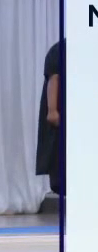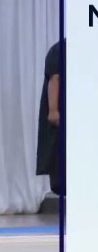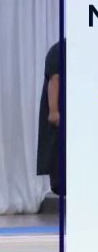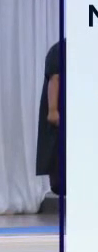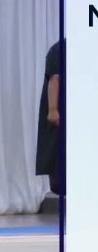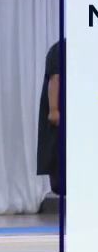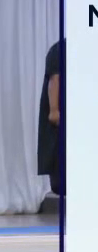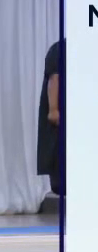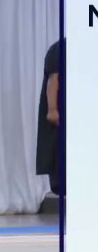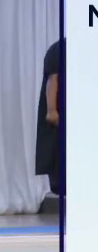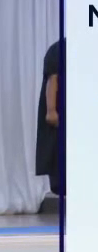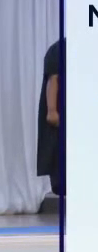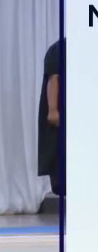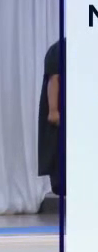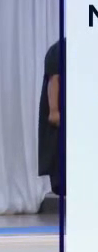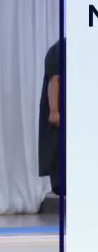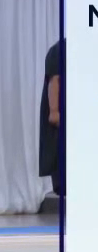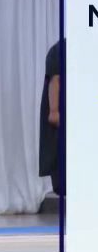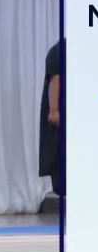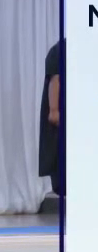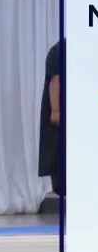Ntombekaya Zinto.